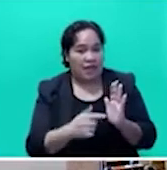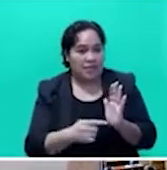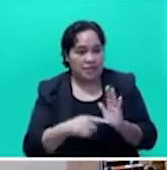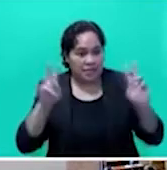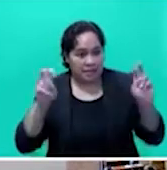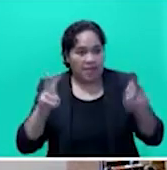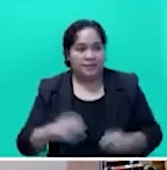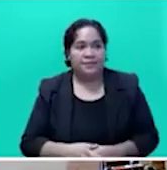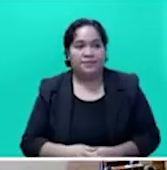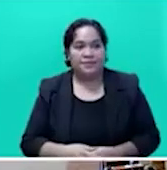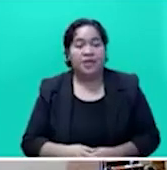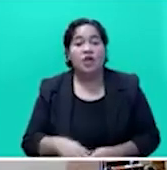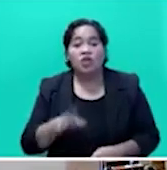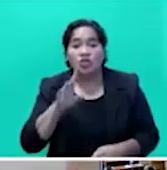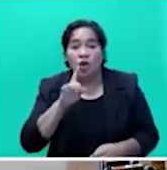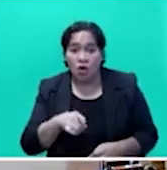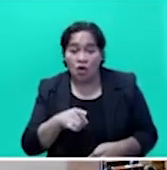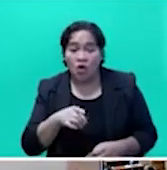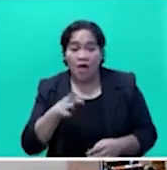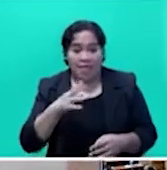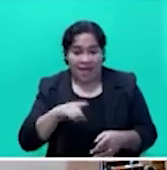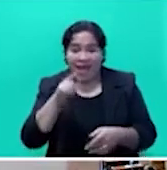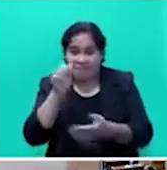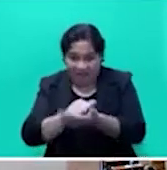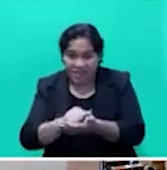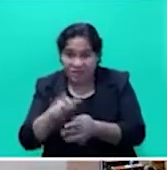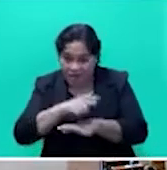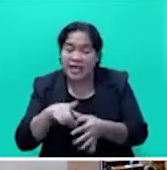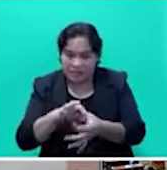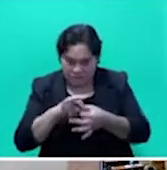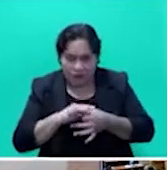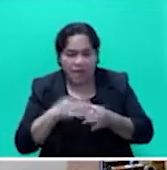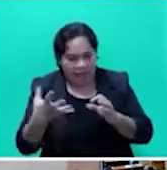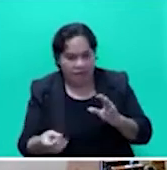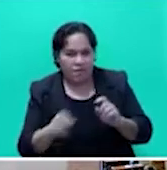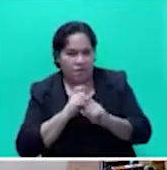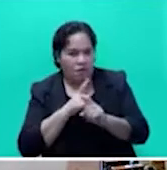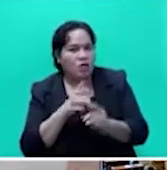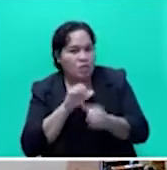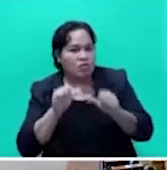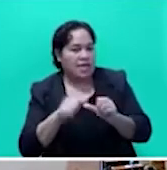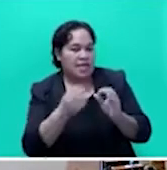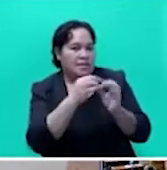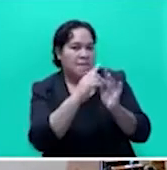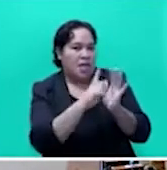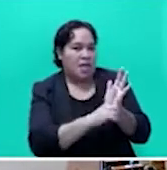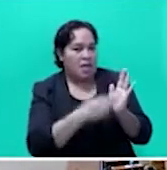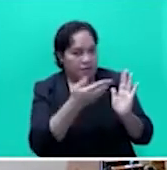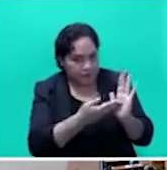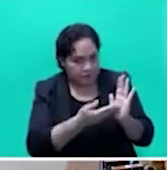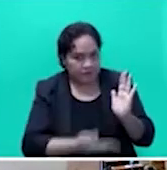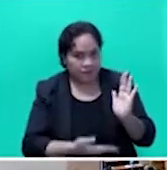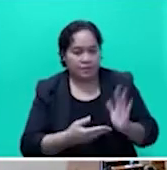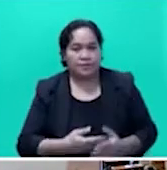state's rights over the land are preserved and are maintained under this bill. In addition to this, Mr. Speaker, sir, it's